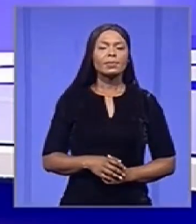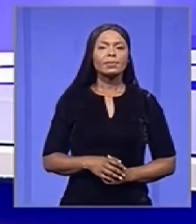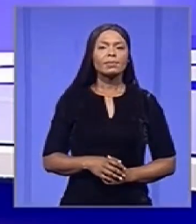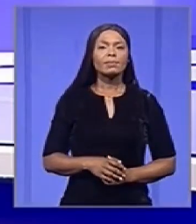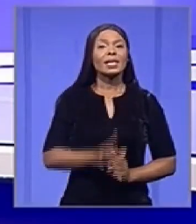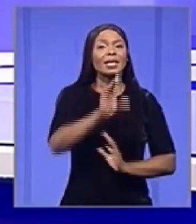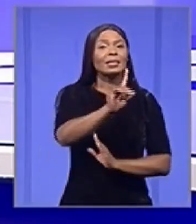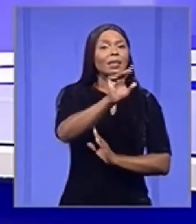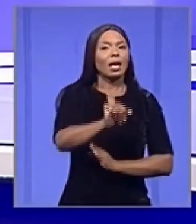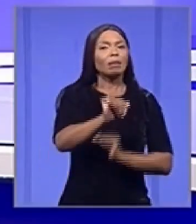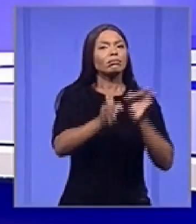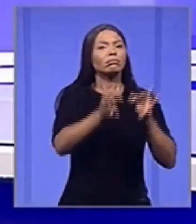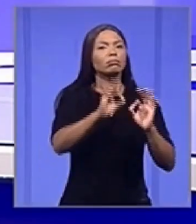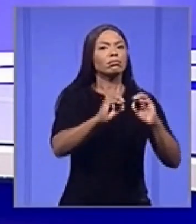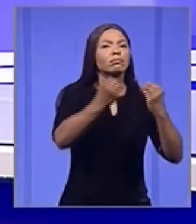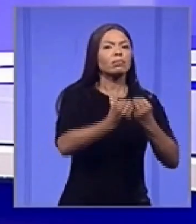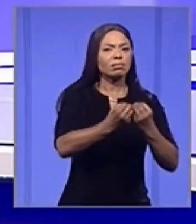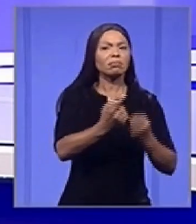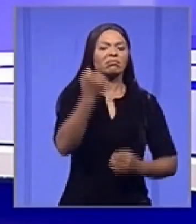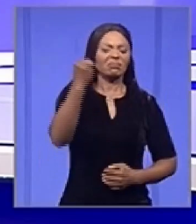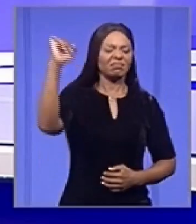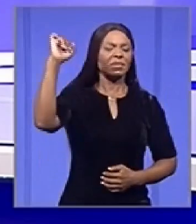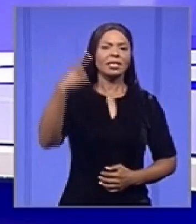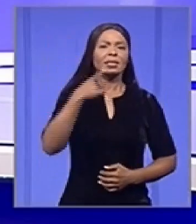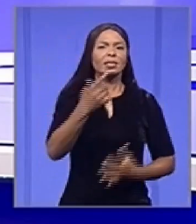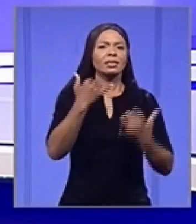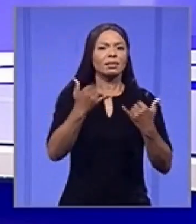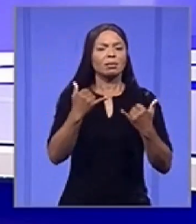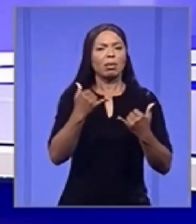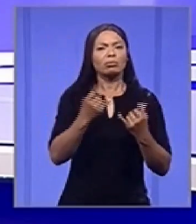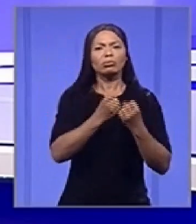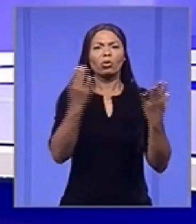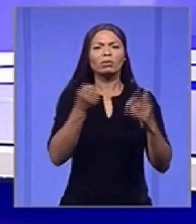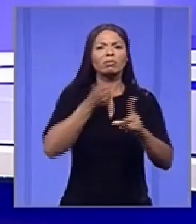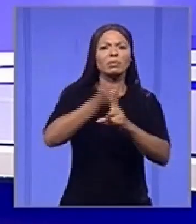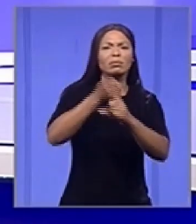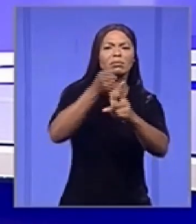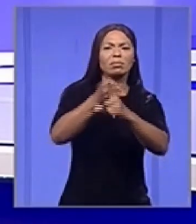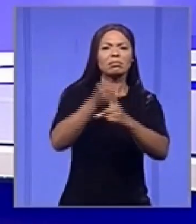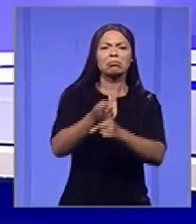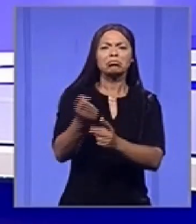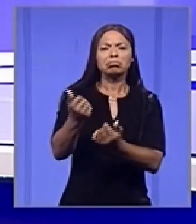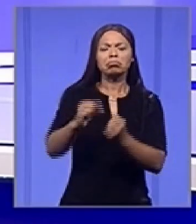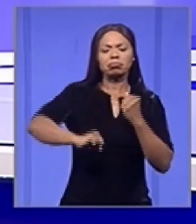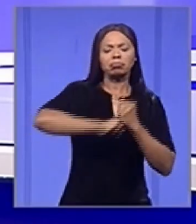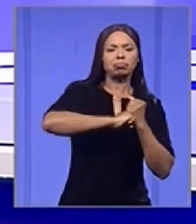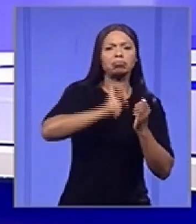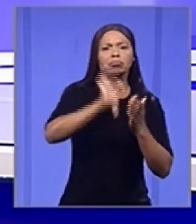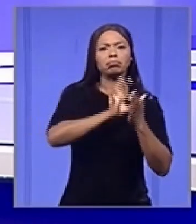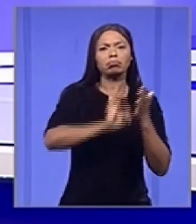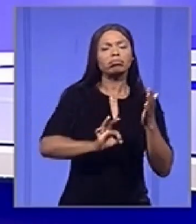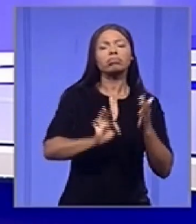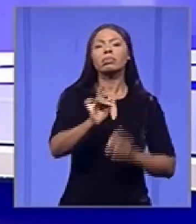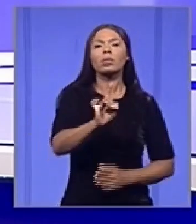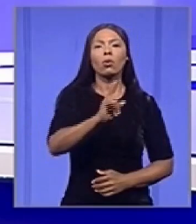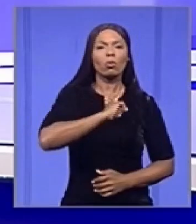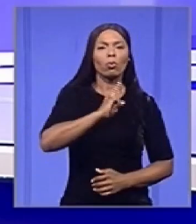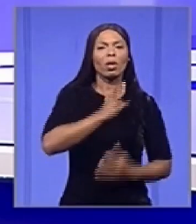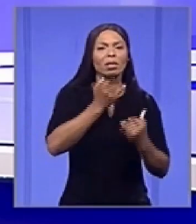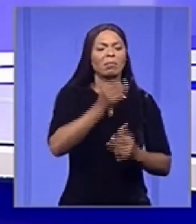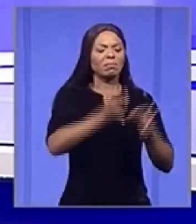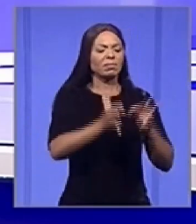Lekoko la di le ganeditse dipego tsa gore le ka setlhole le kgona go ngoka baemanokeng gape. Lekoko la re go ya ka tshekatsheko